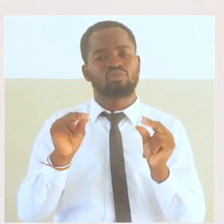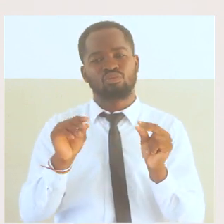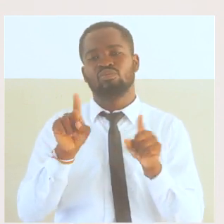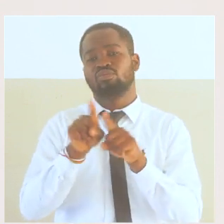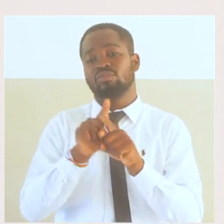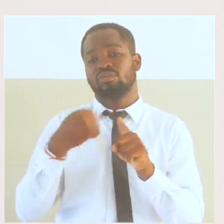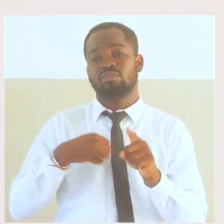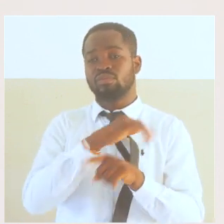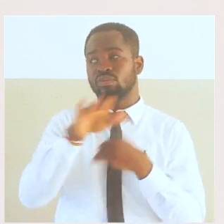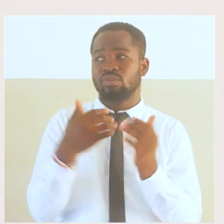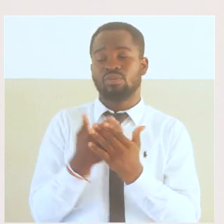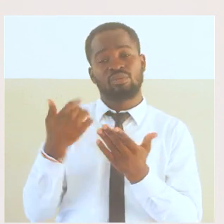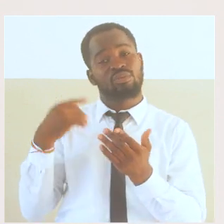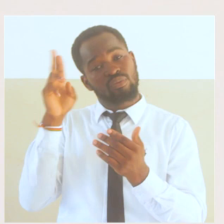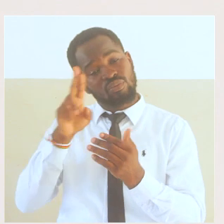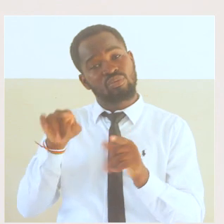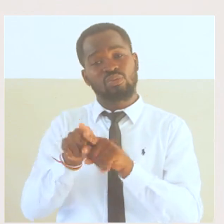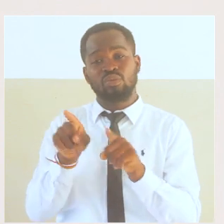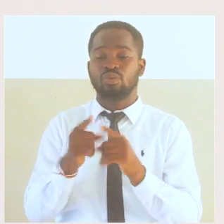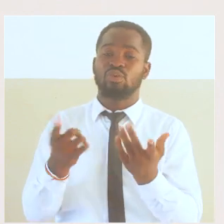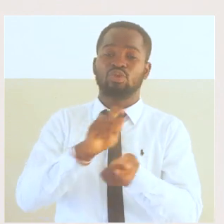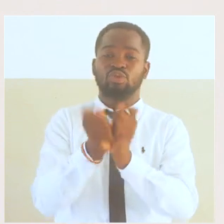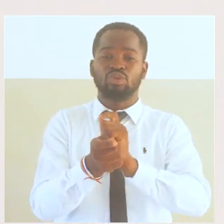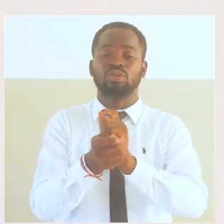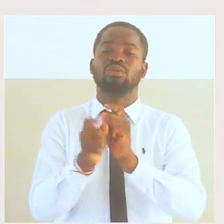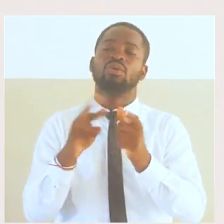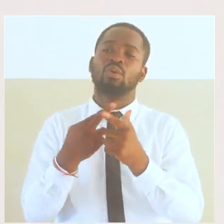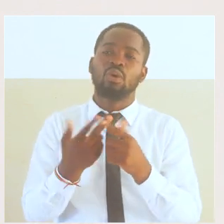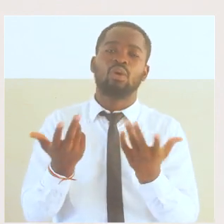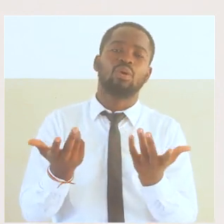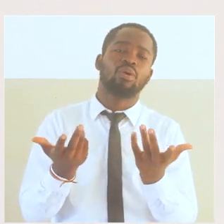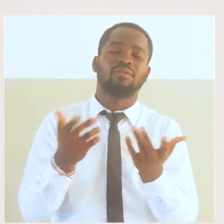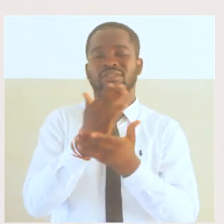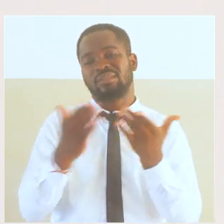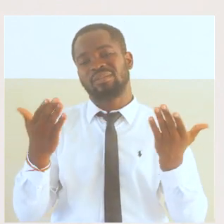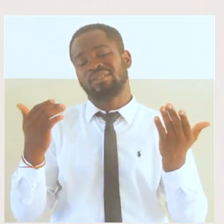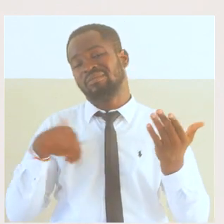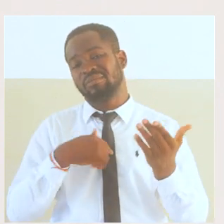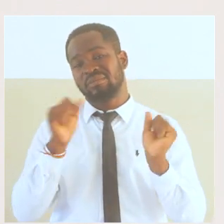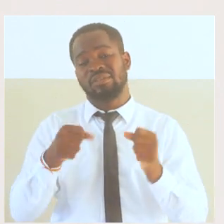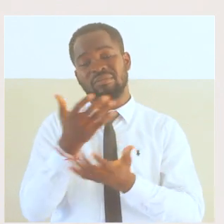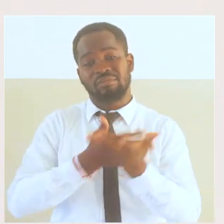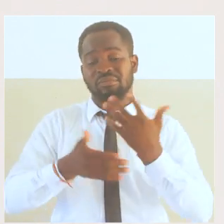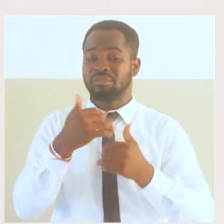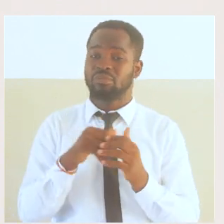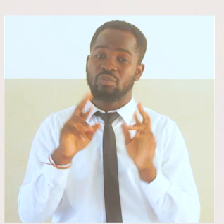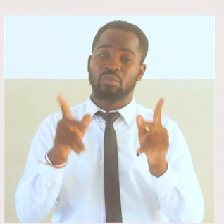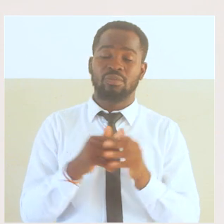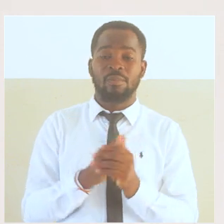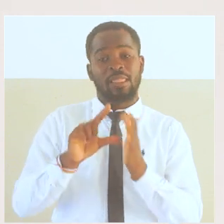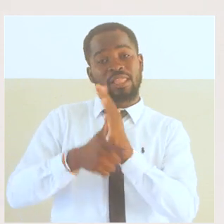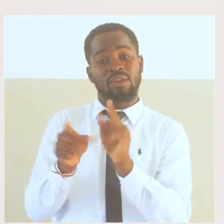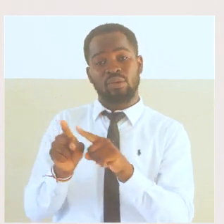or intervene for you to be okay. And then with the spinal bifida is also surgery. You